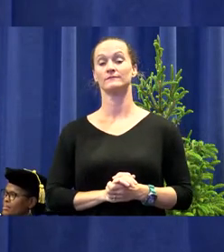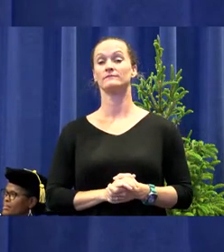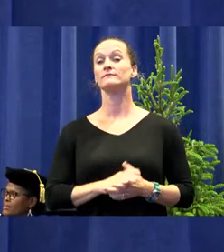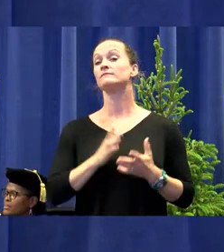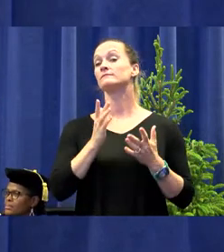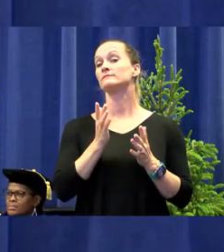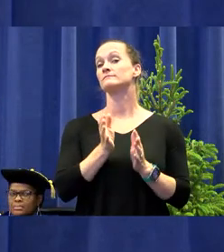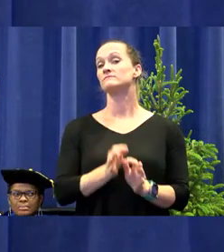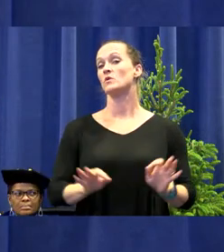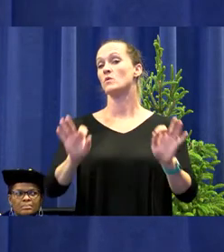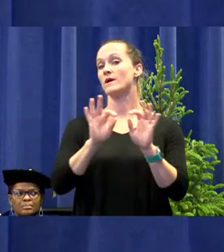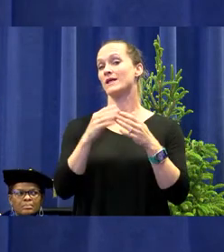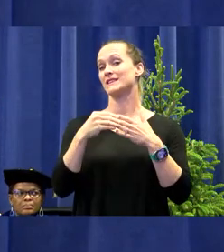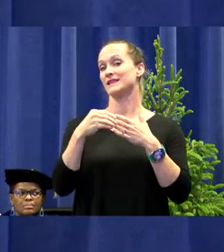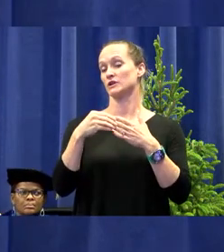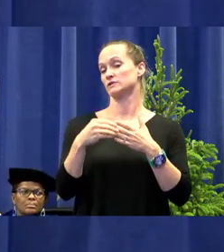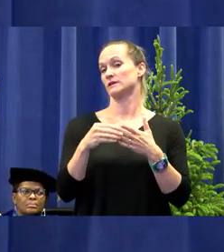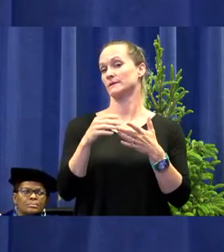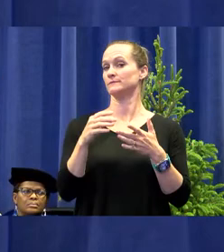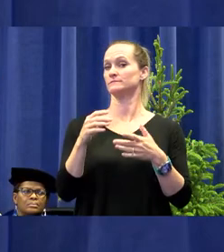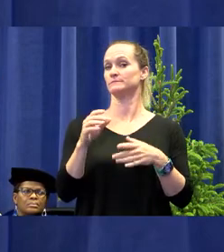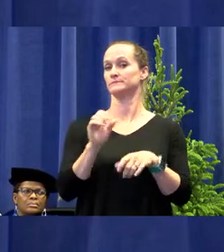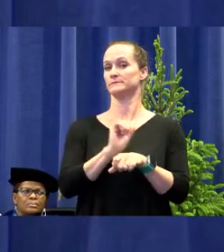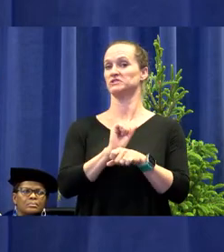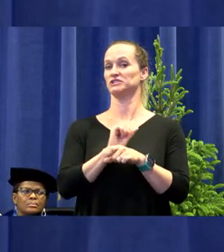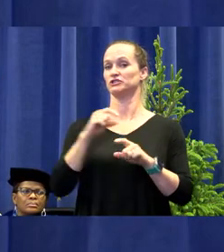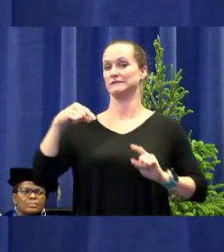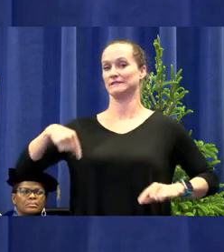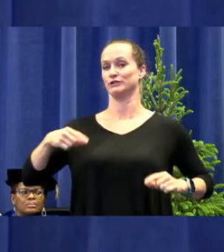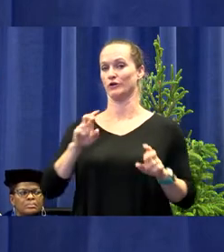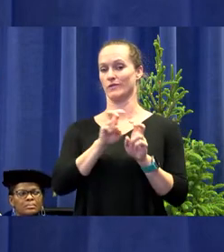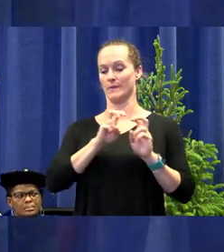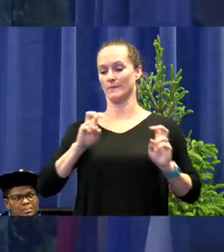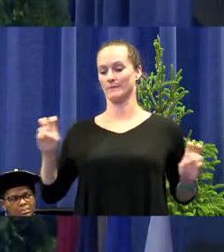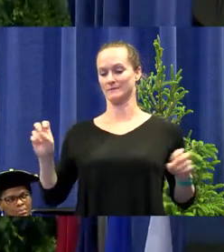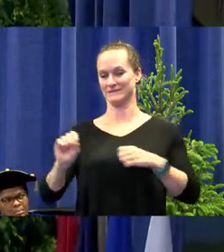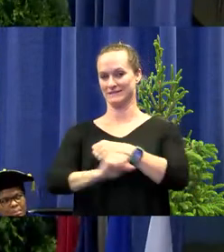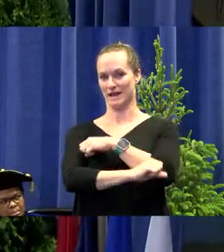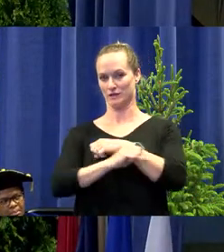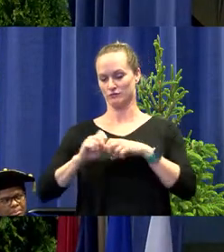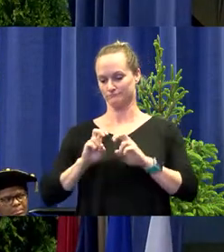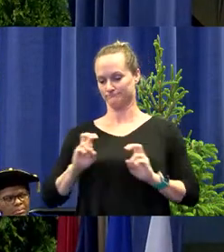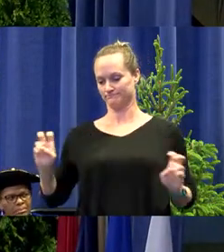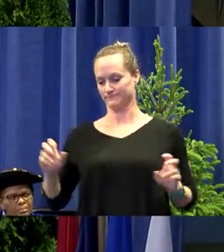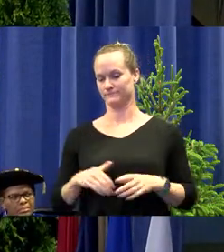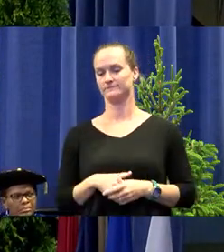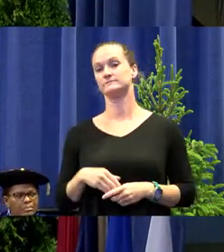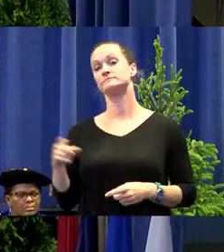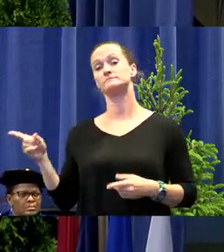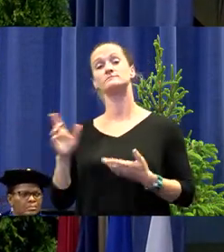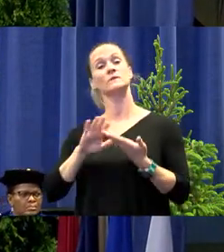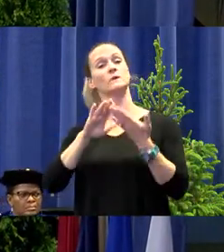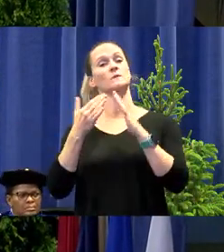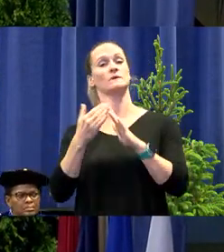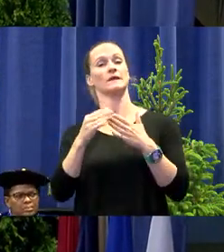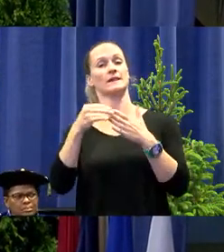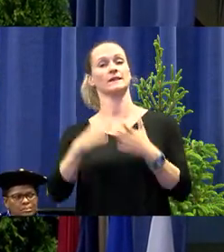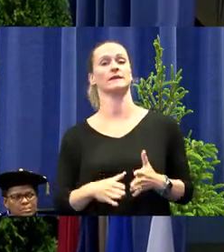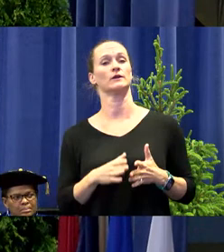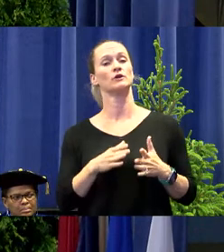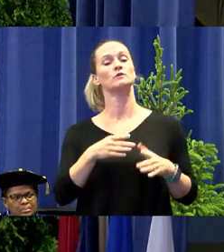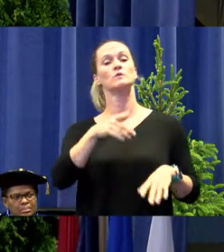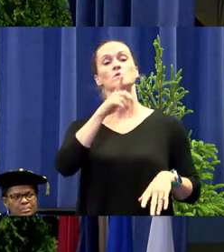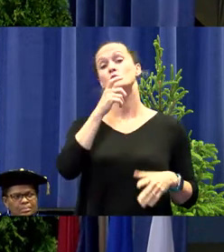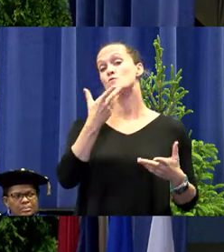leadership positions included with me on our platform today are our trustees, community leaders who, on behalf of you, the people